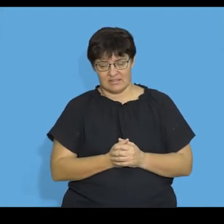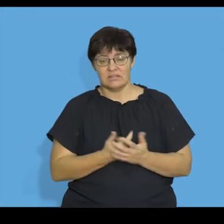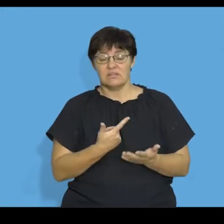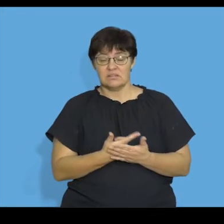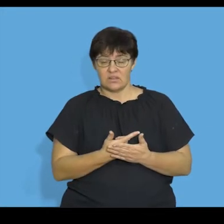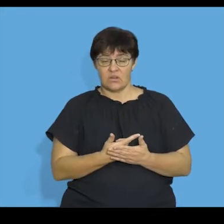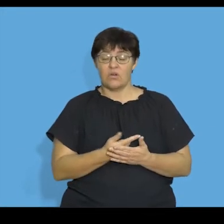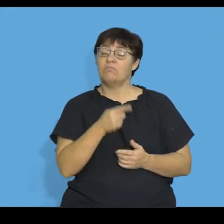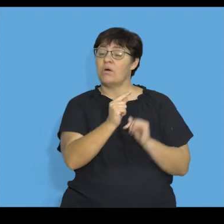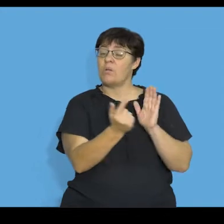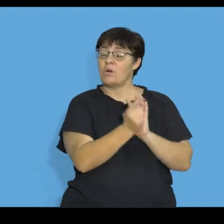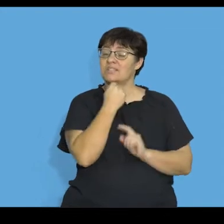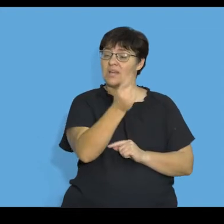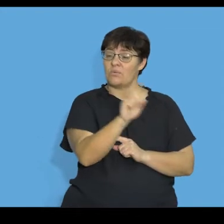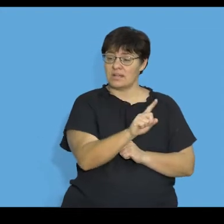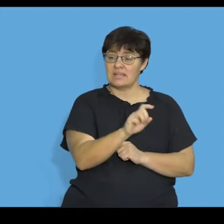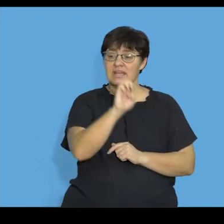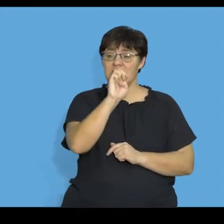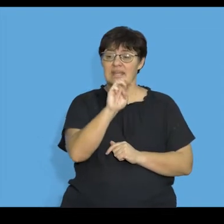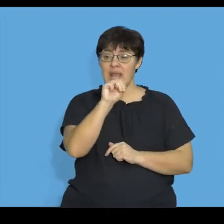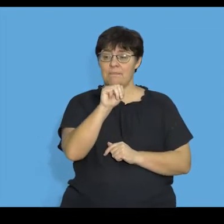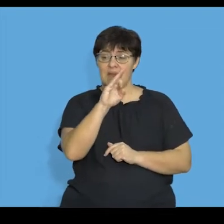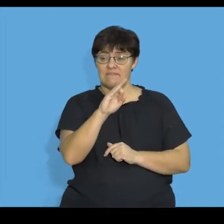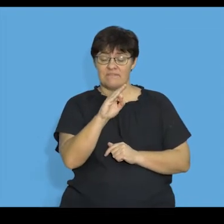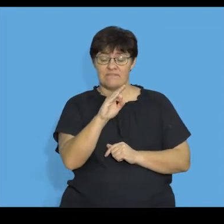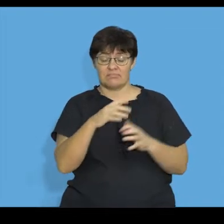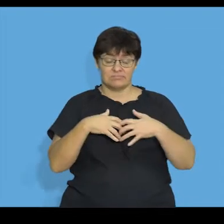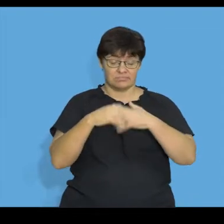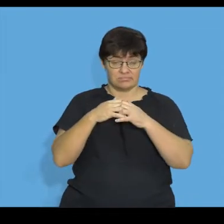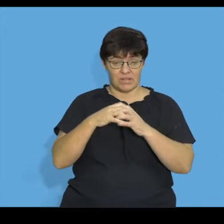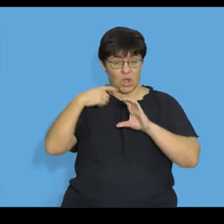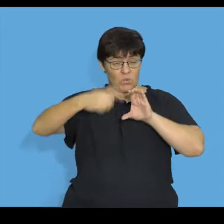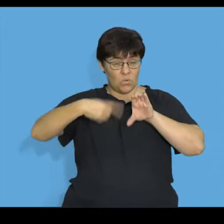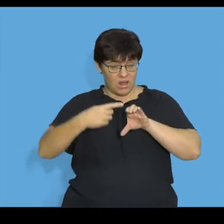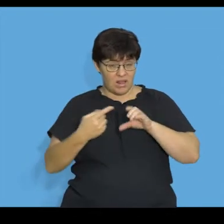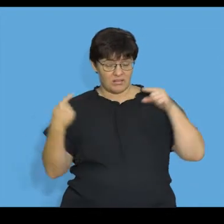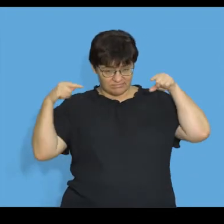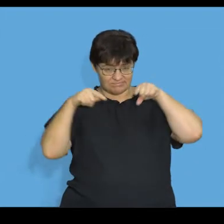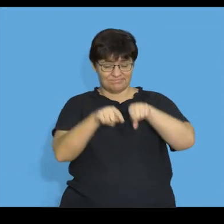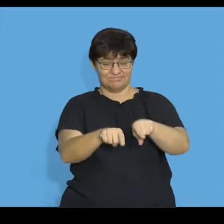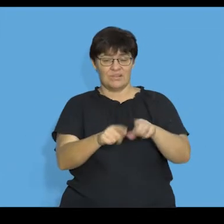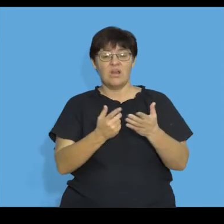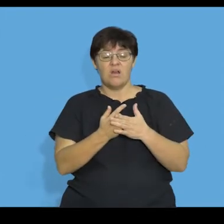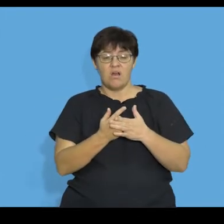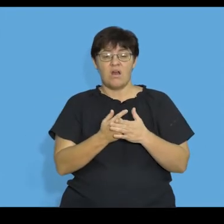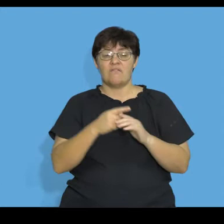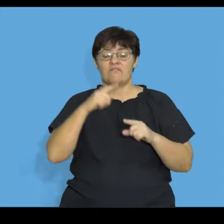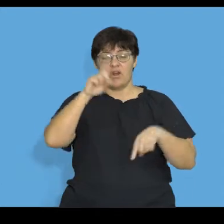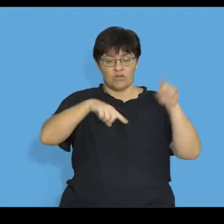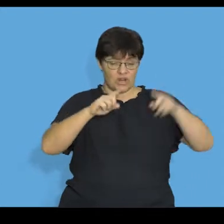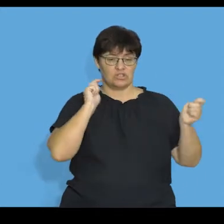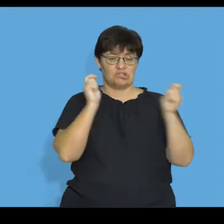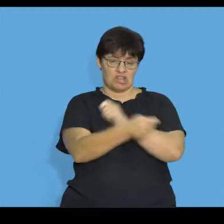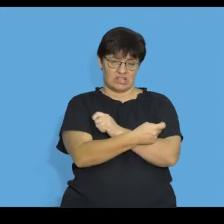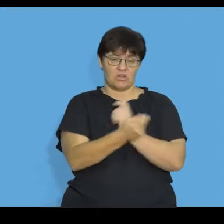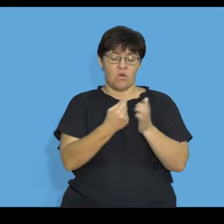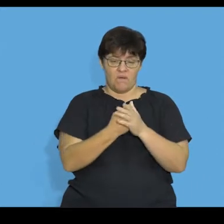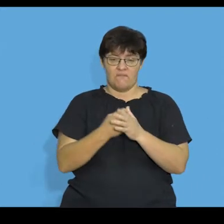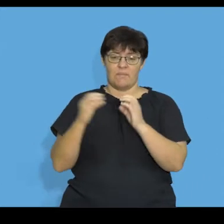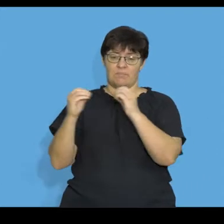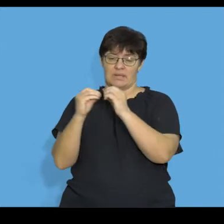Faradays Law says the EMF induced in a coil is directly proportional to the rate of change of magnetic